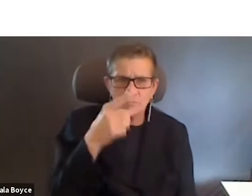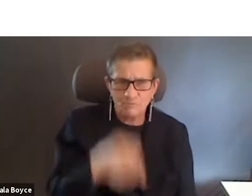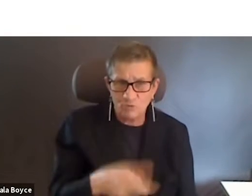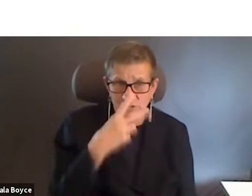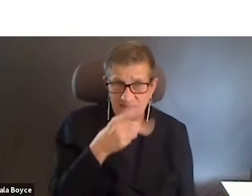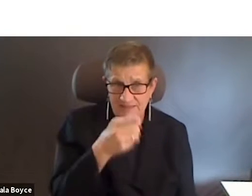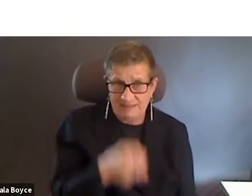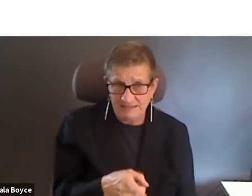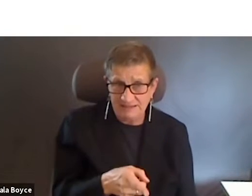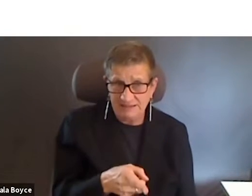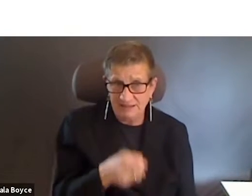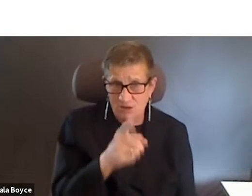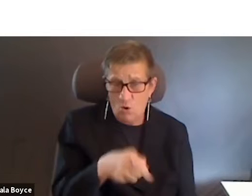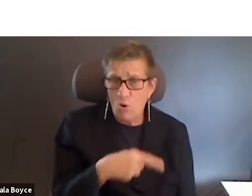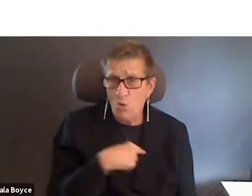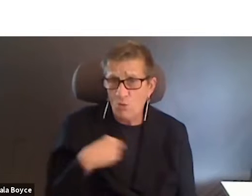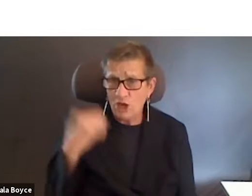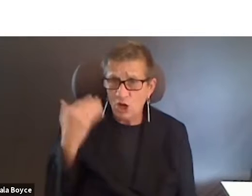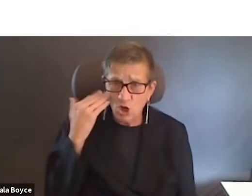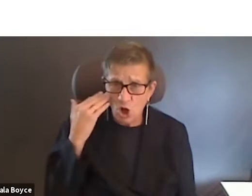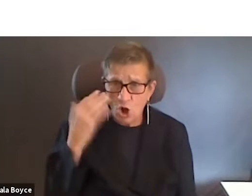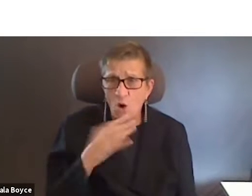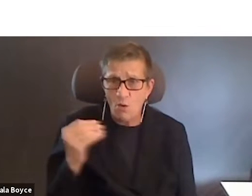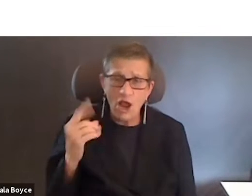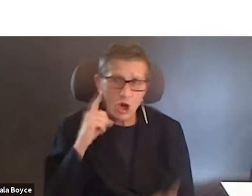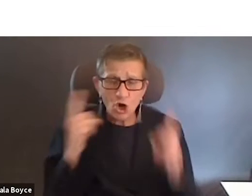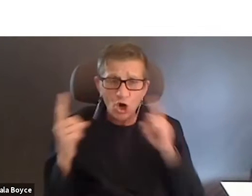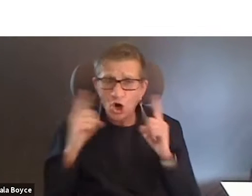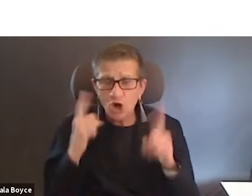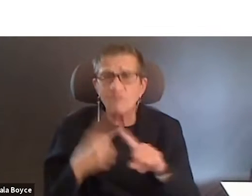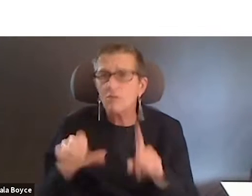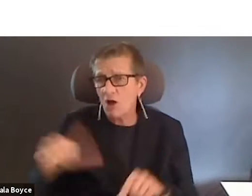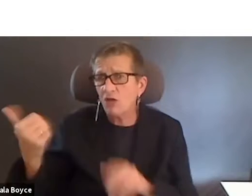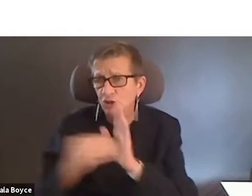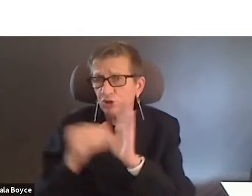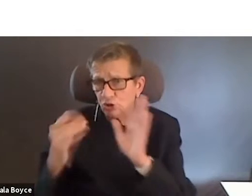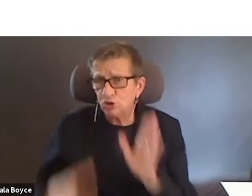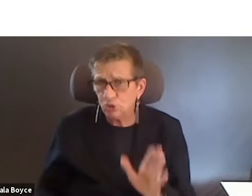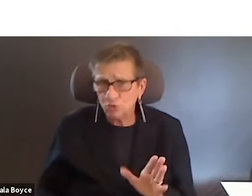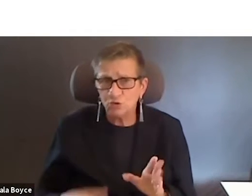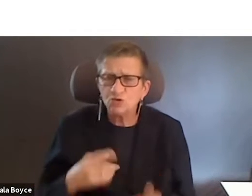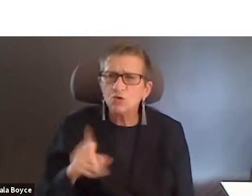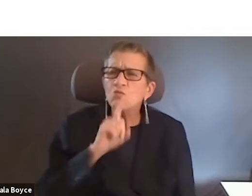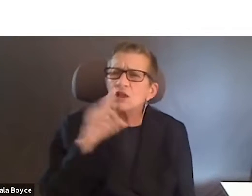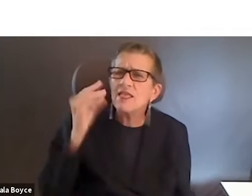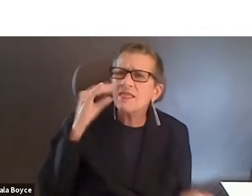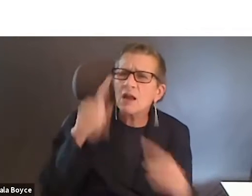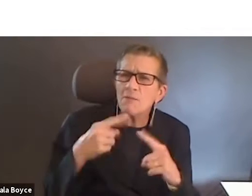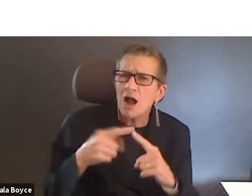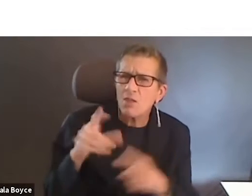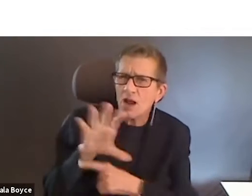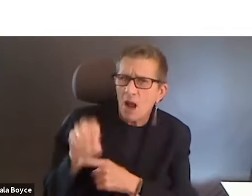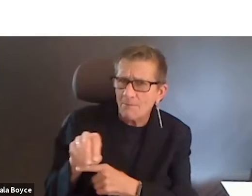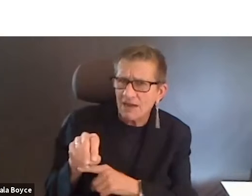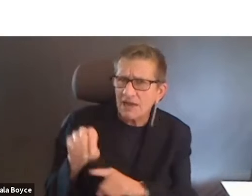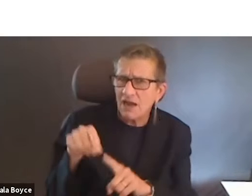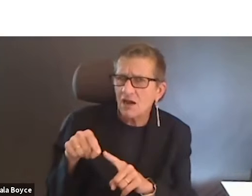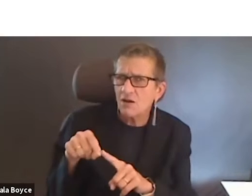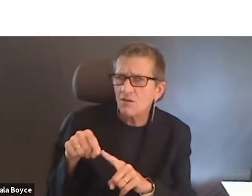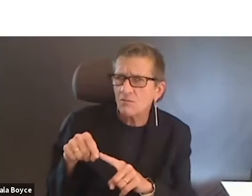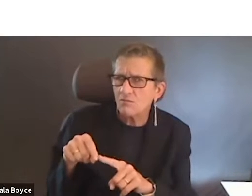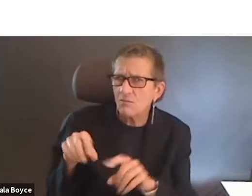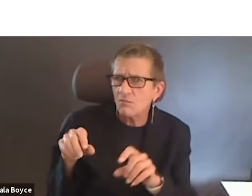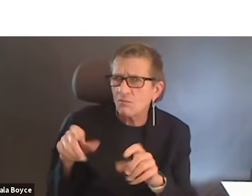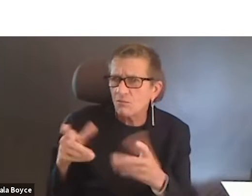front of you are things that we know and have heard from other students. So really thinking about the company that you potentially are